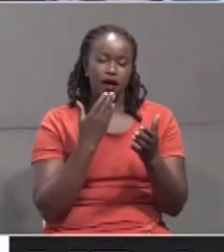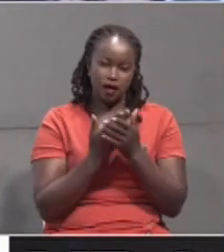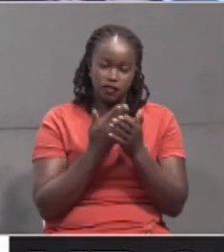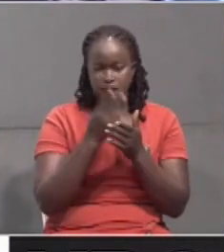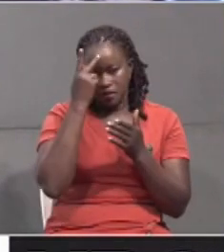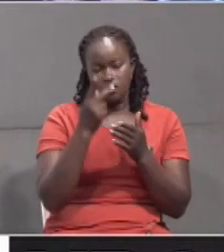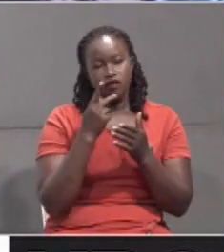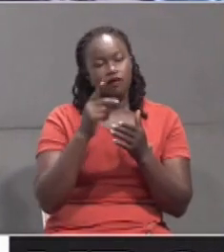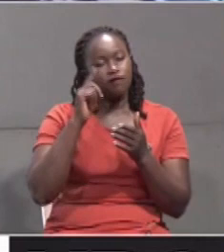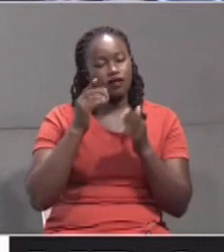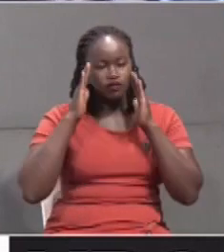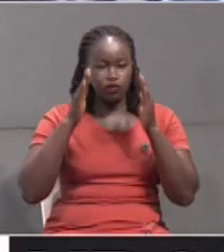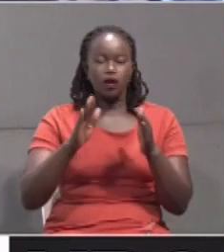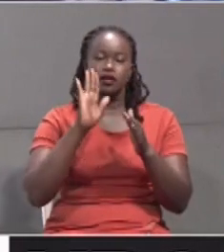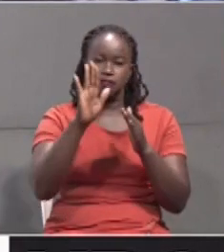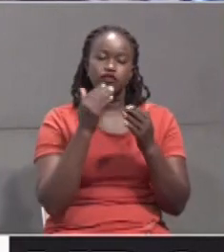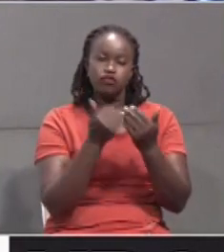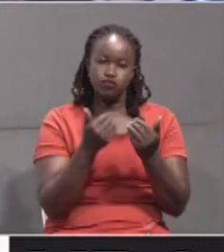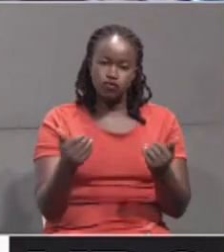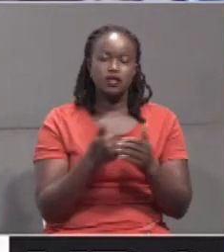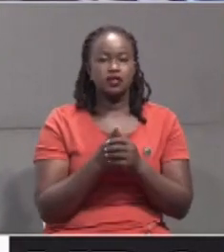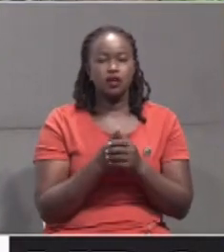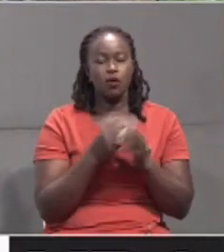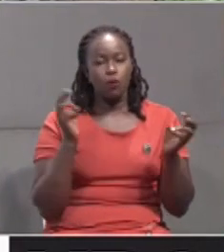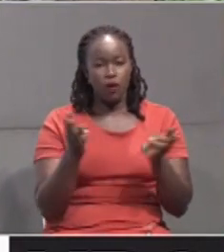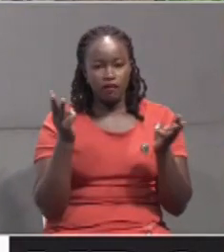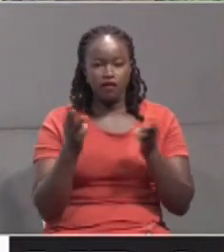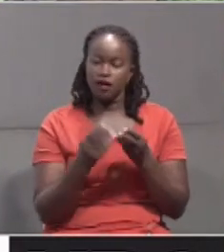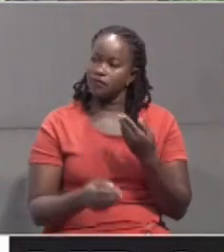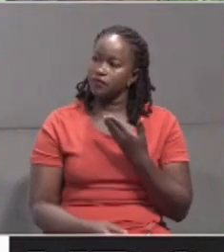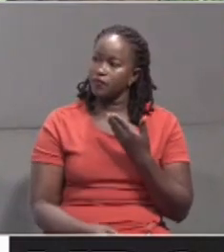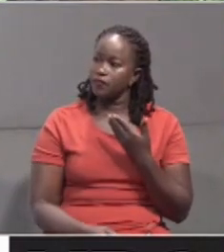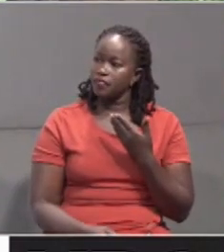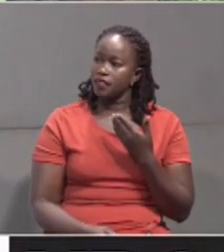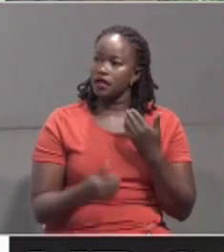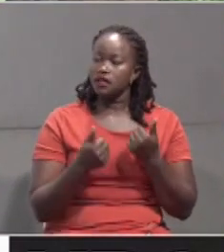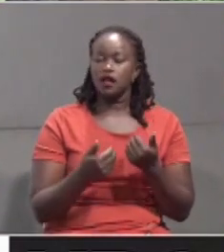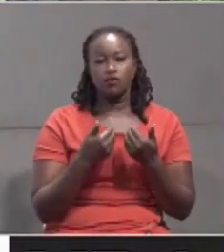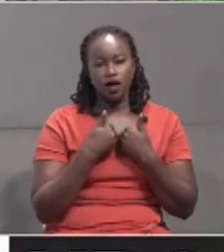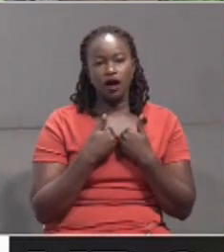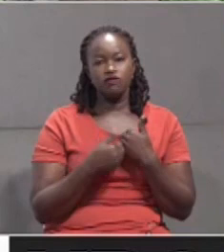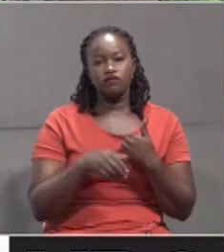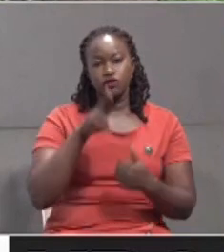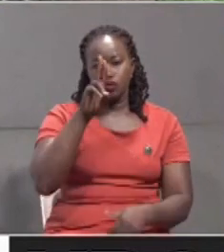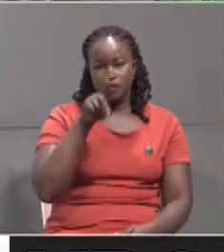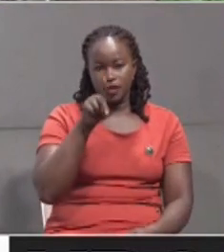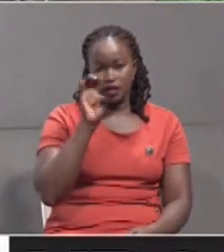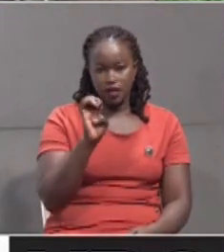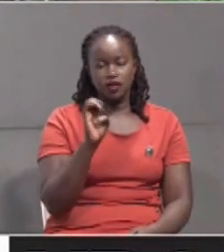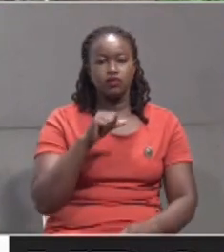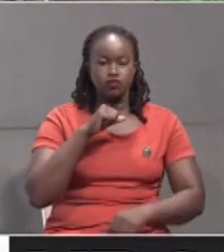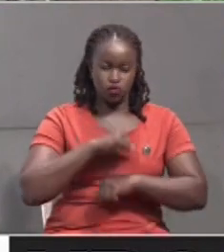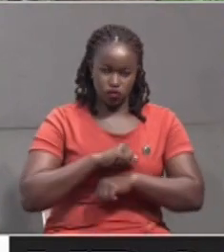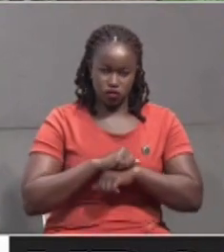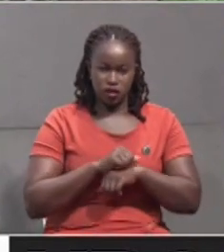their child's welfare for a brighter future. Here we are having UPE schools, and most